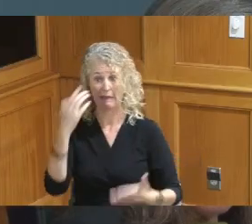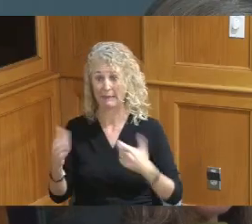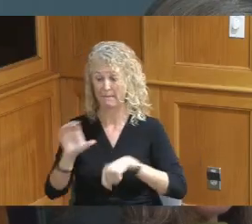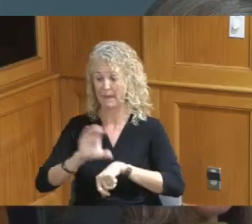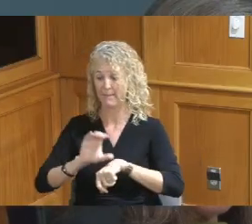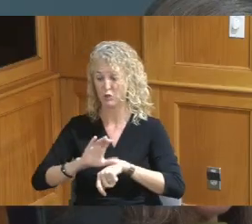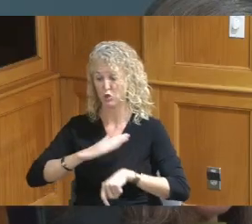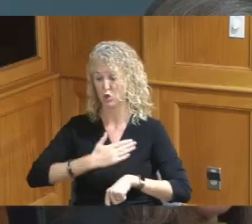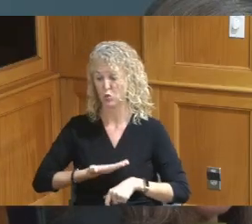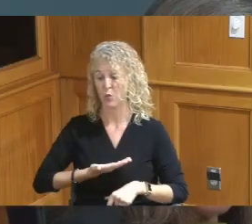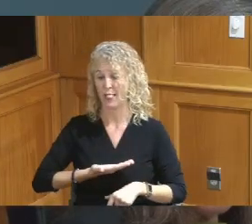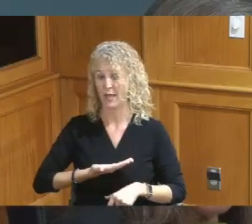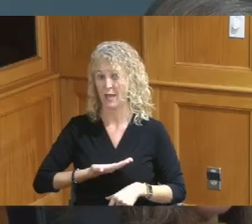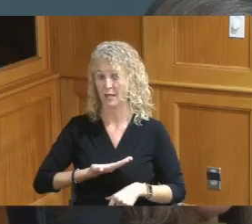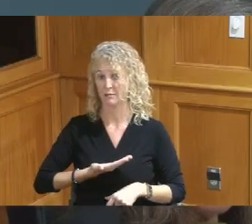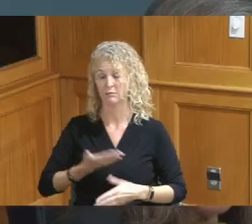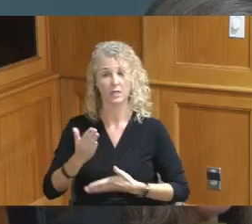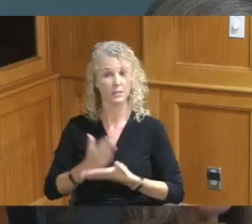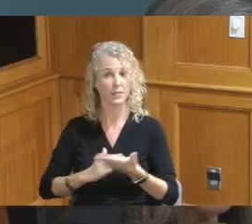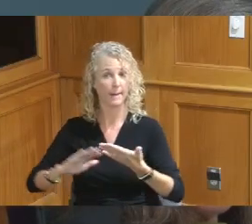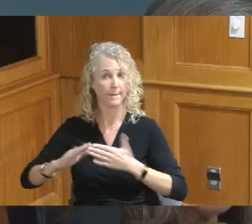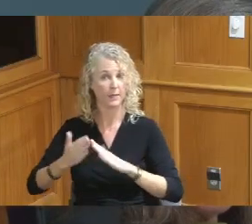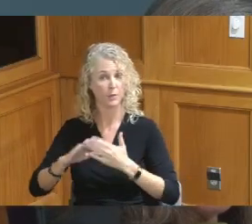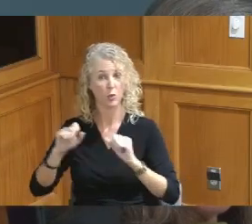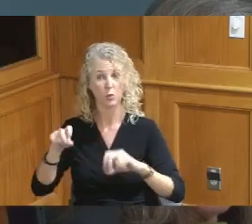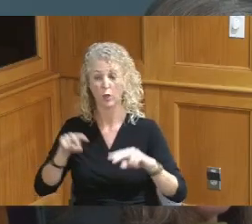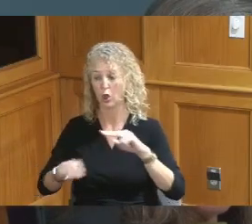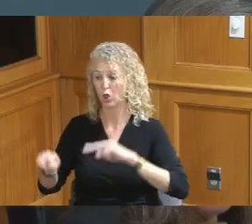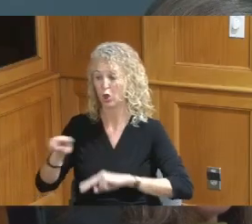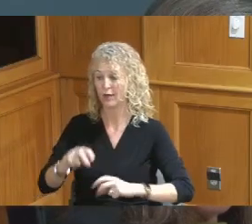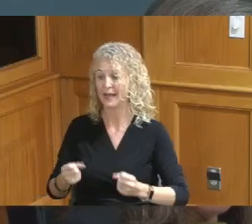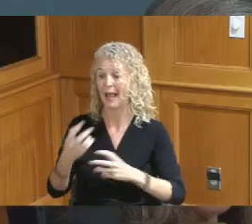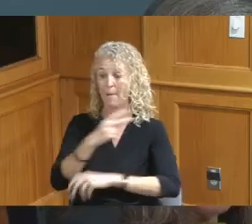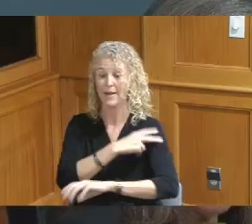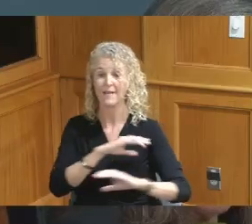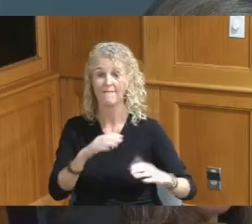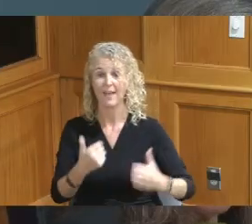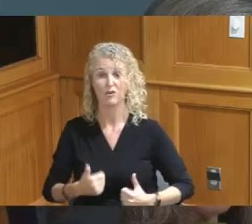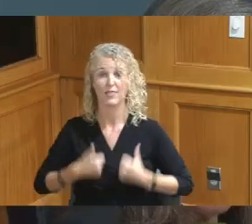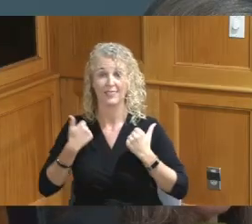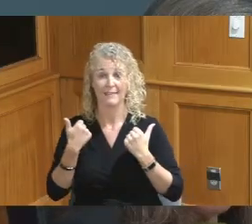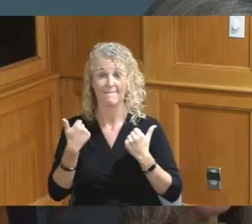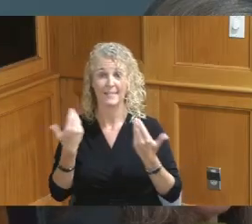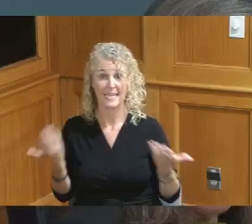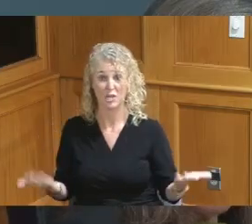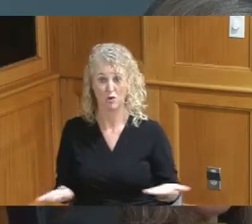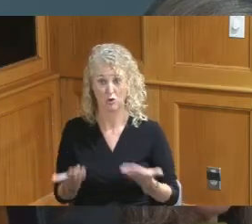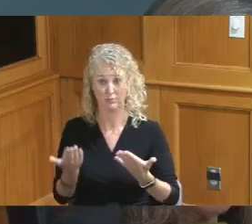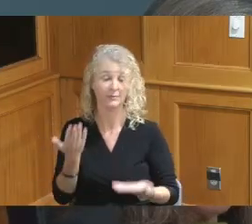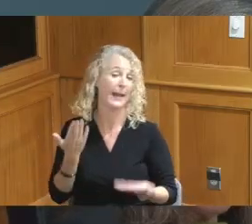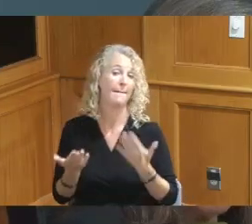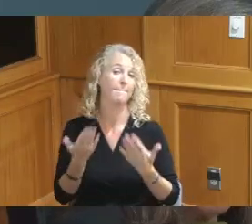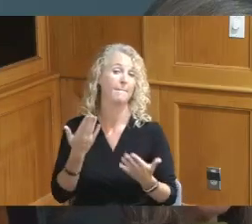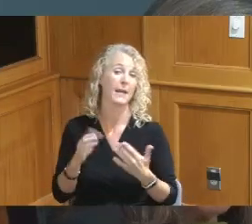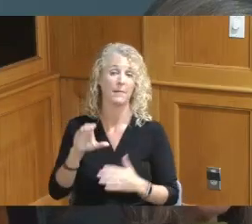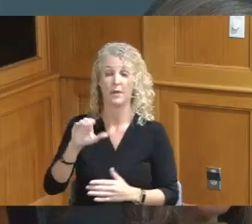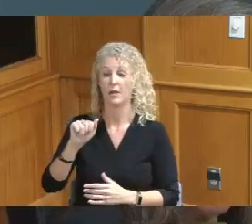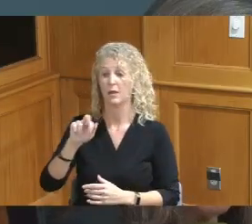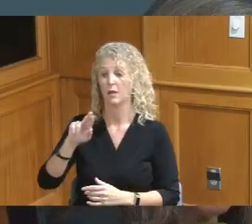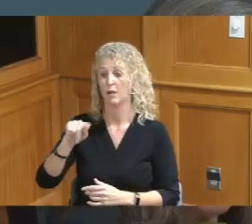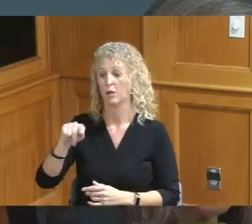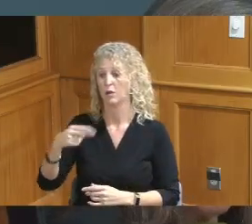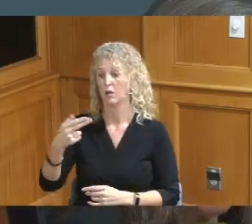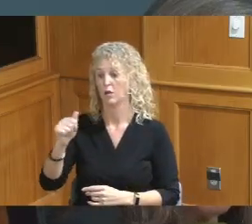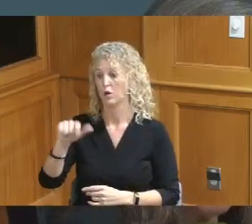to build something. Some communities, we could look at the number of veterans in our communities, and maybe Carthage